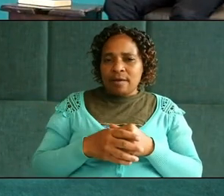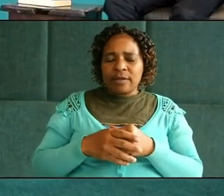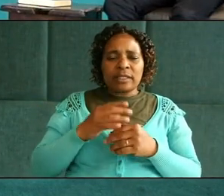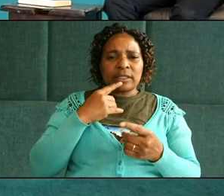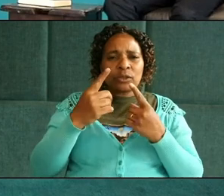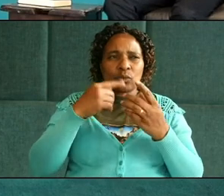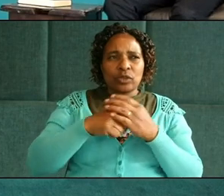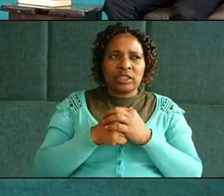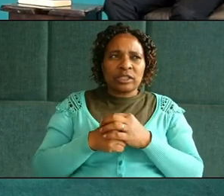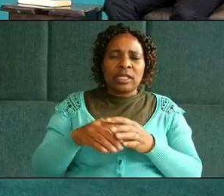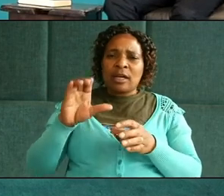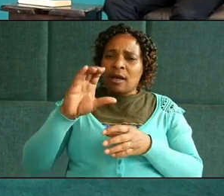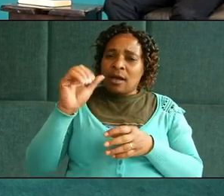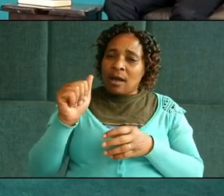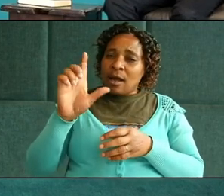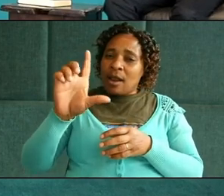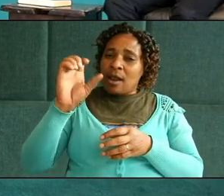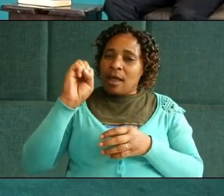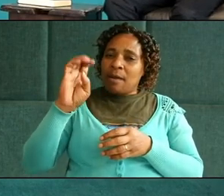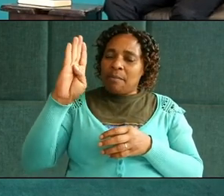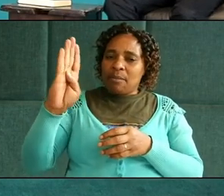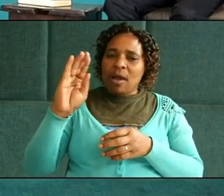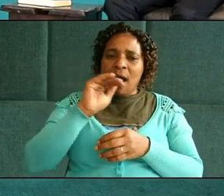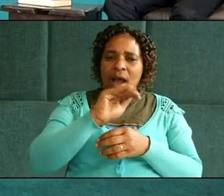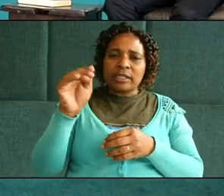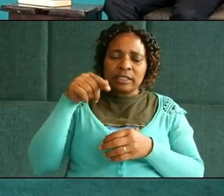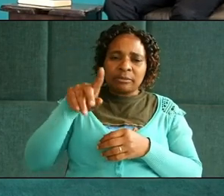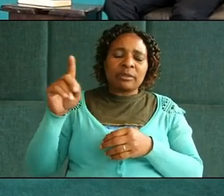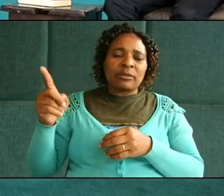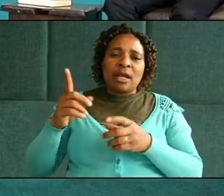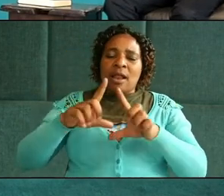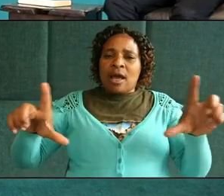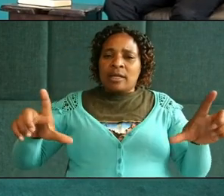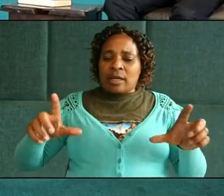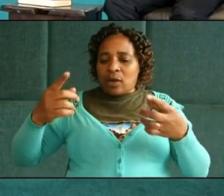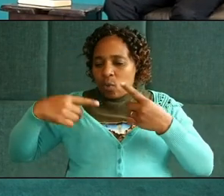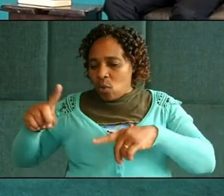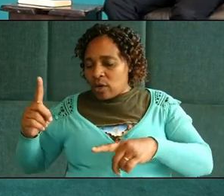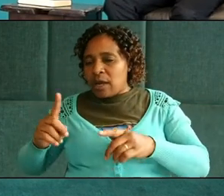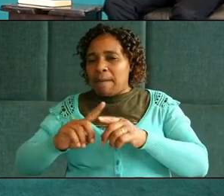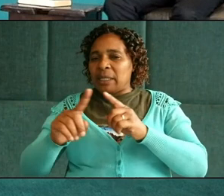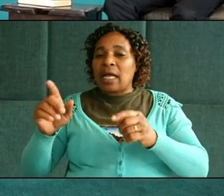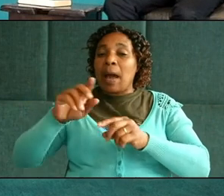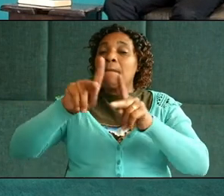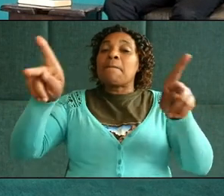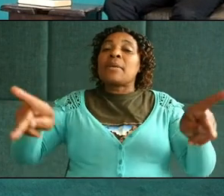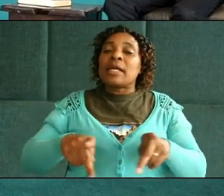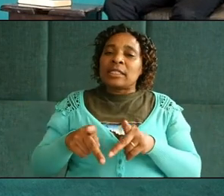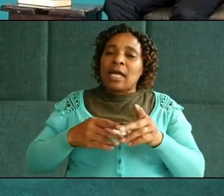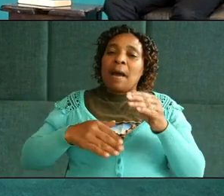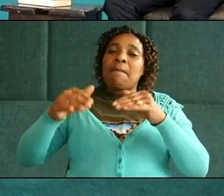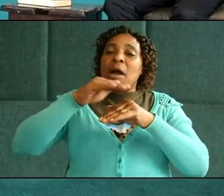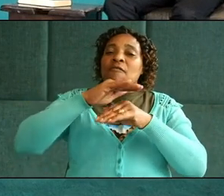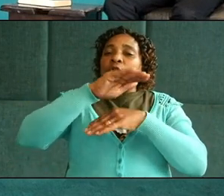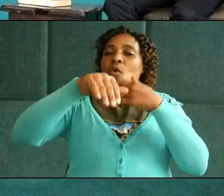it says that Caleb did not ask for himself a land already conquered, but the place which